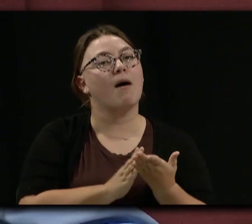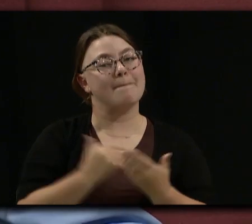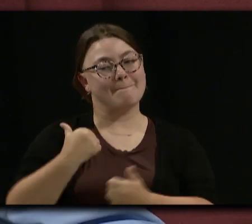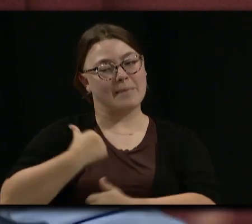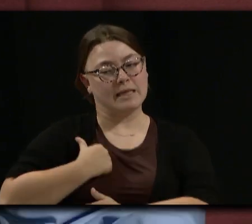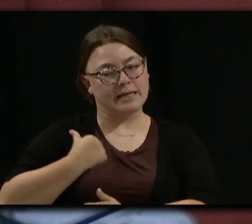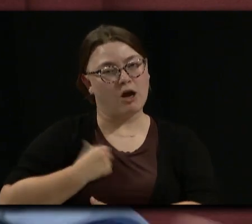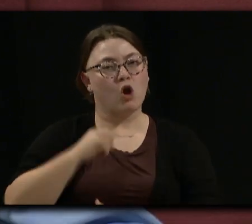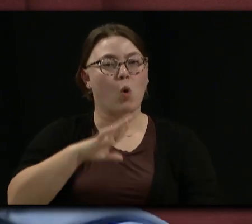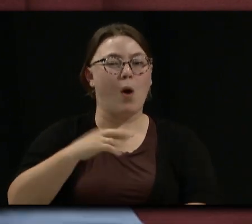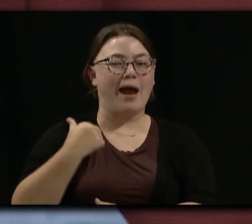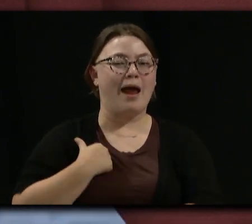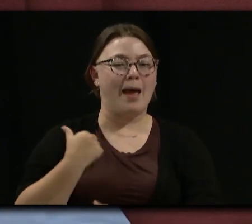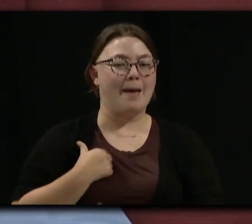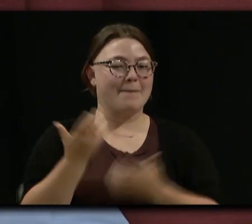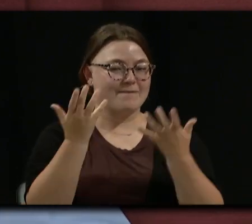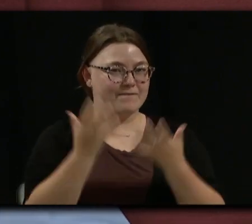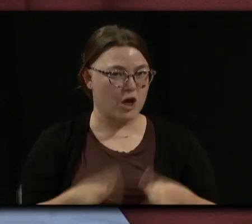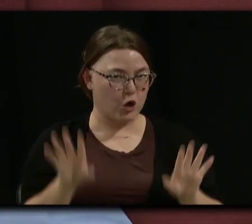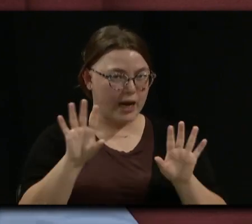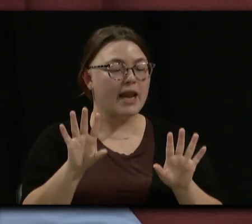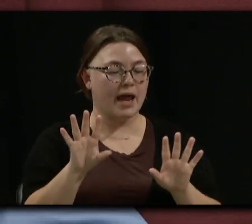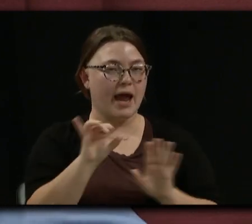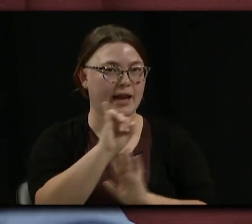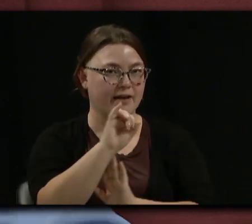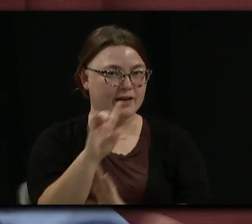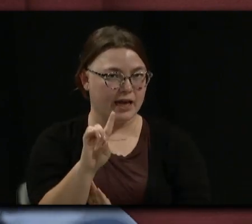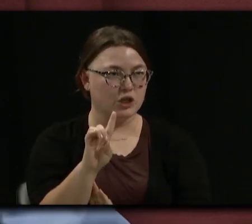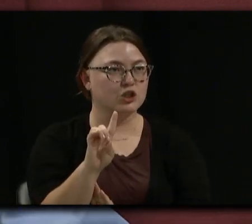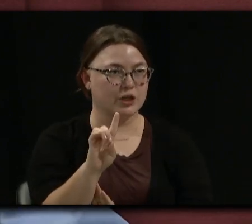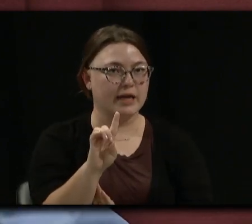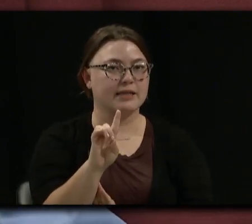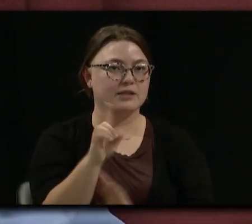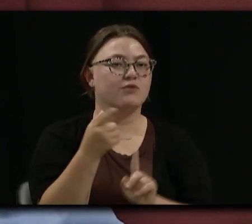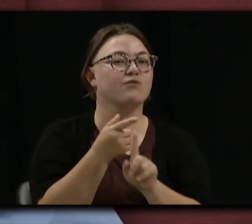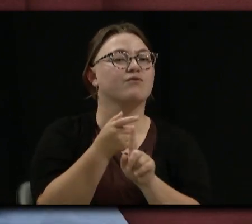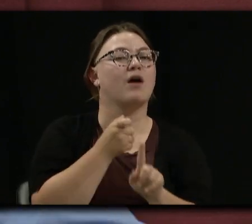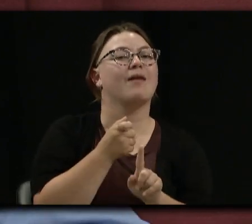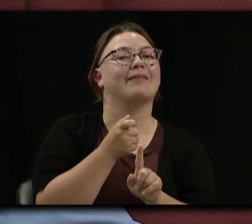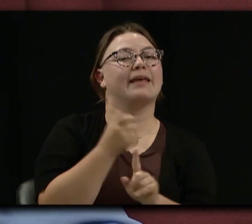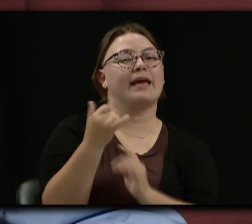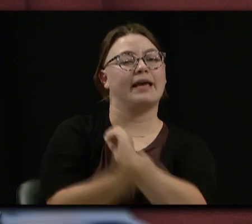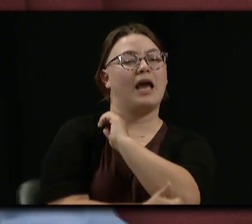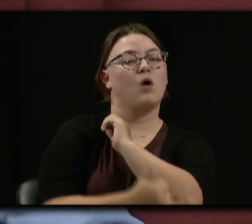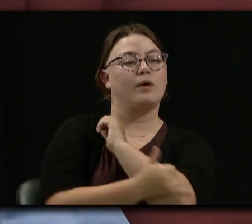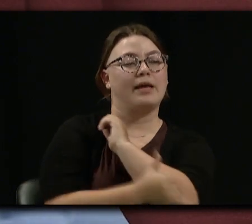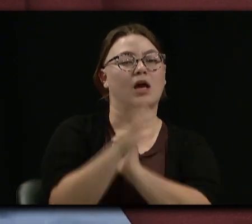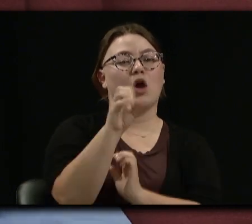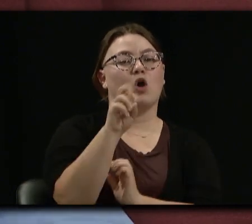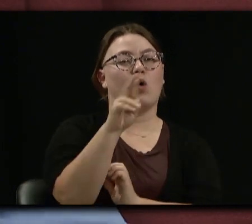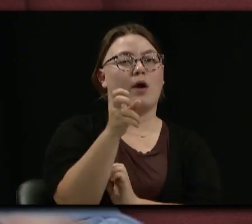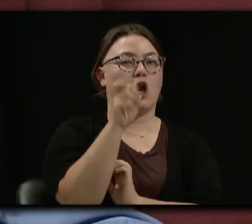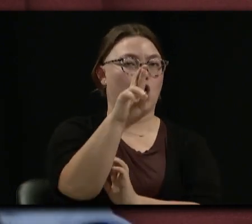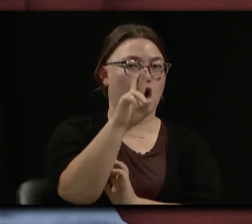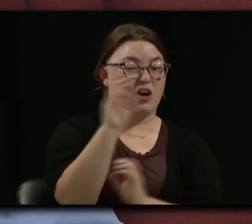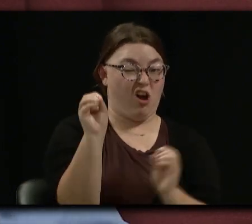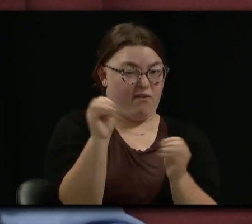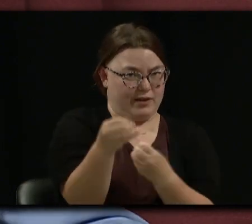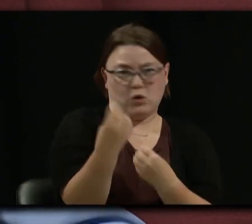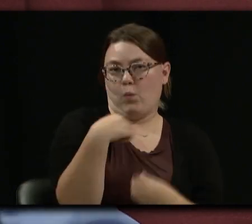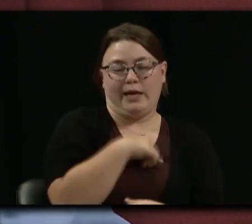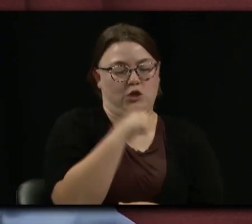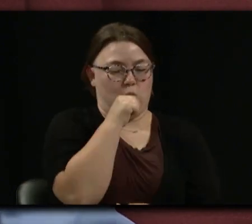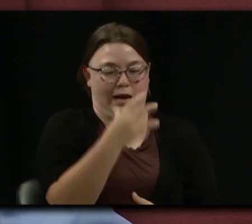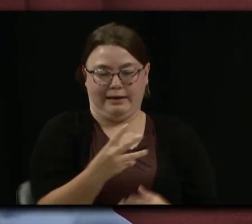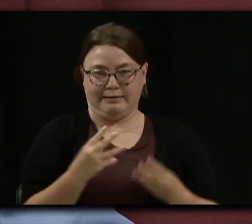veteran IDs that were issued by the county recorder's office. We do not accept those because they have to be issued